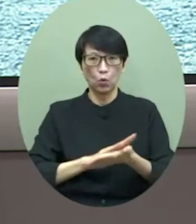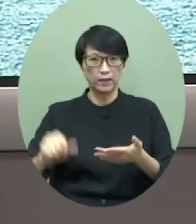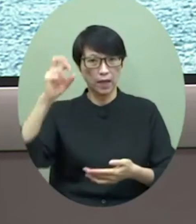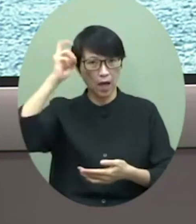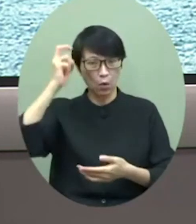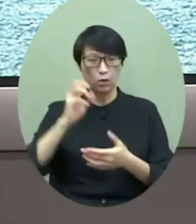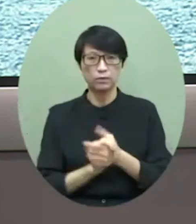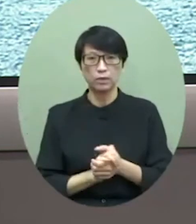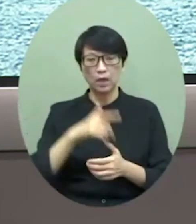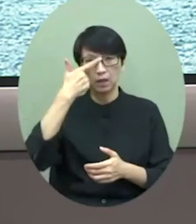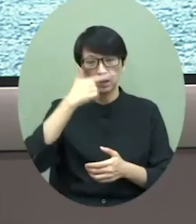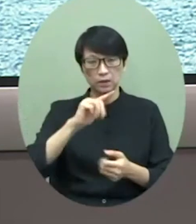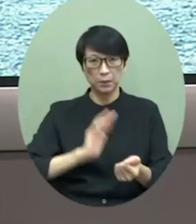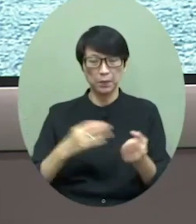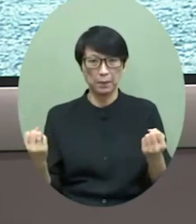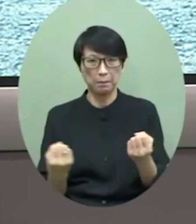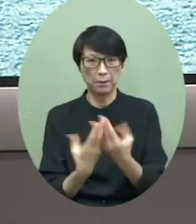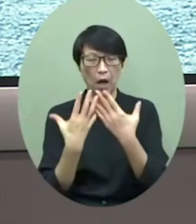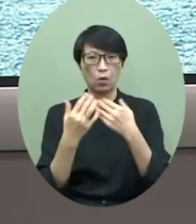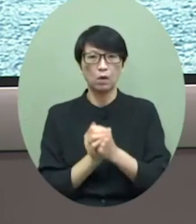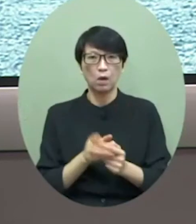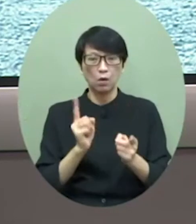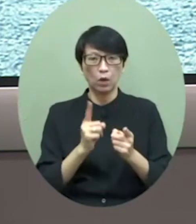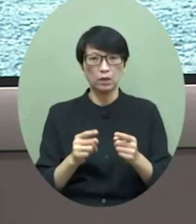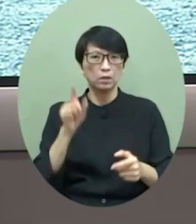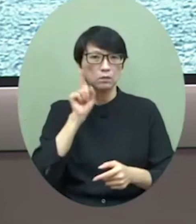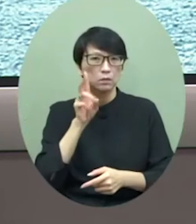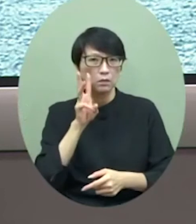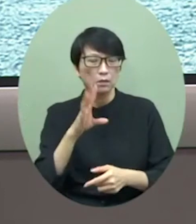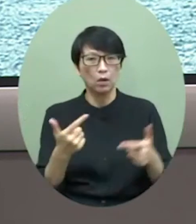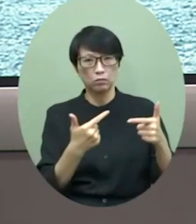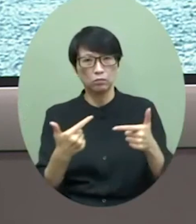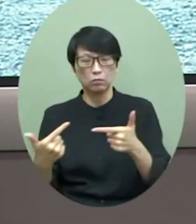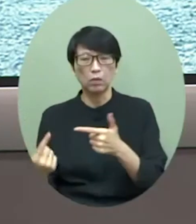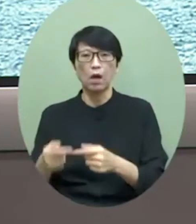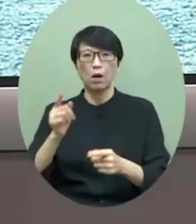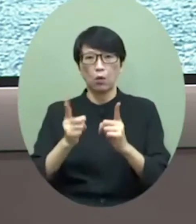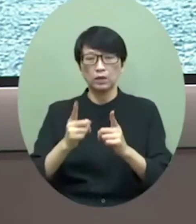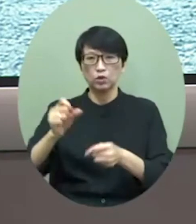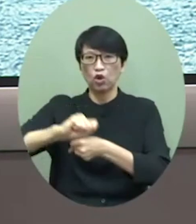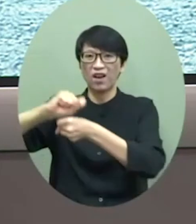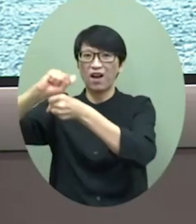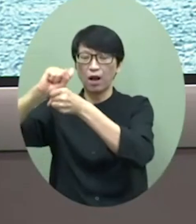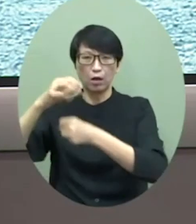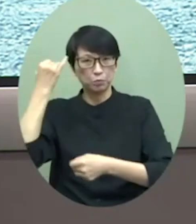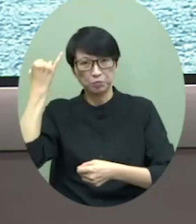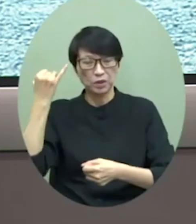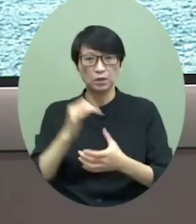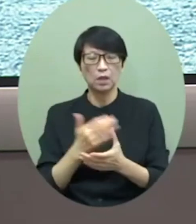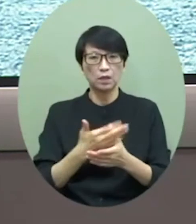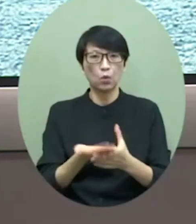1 year. These are our considerations. The first consideration is, of course, public health consideration. The new wave